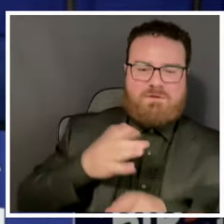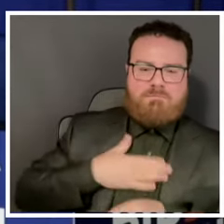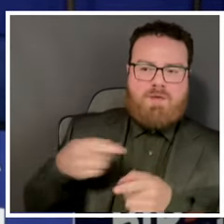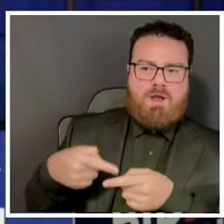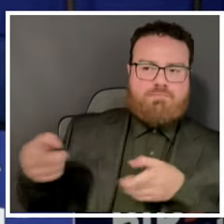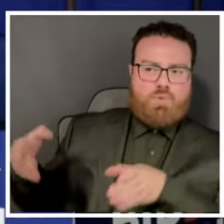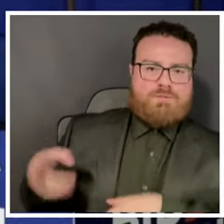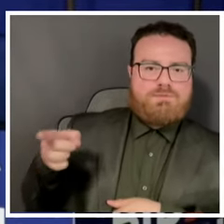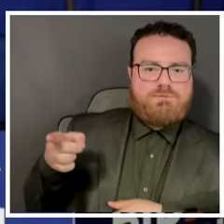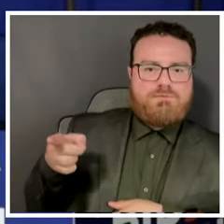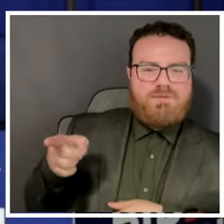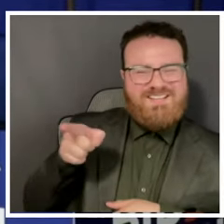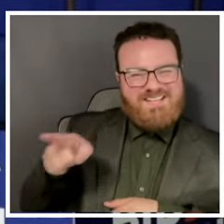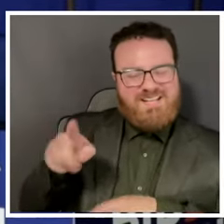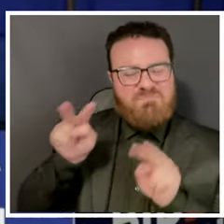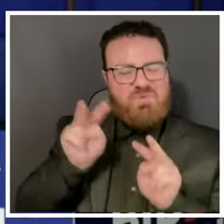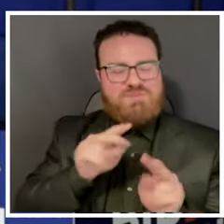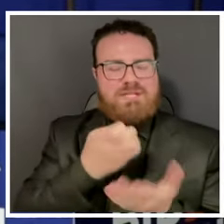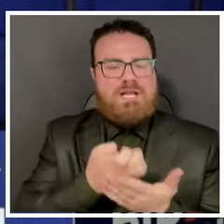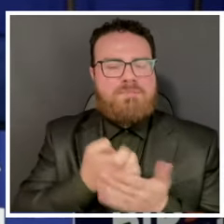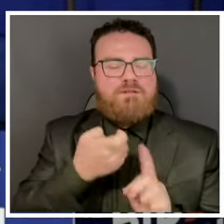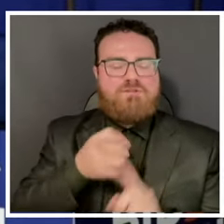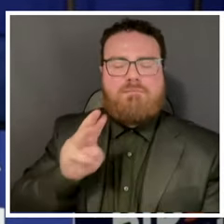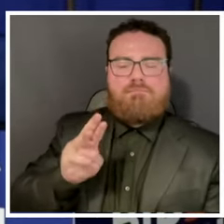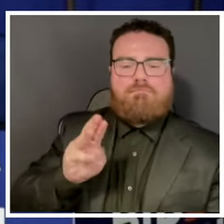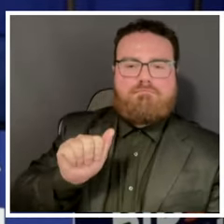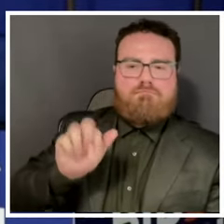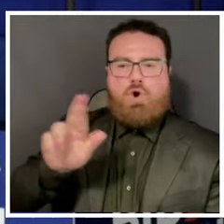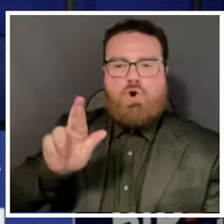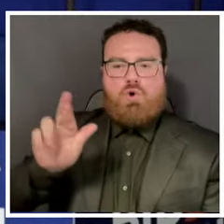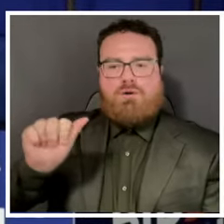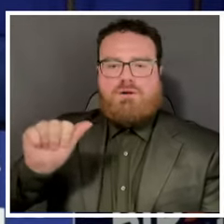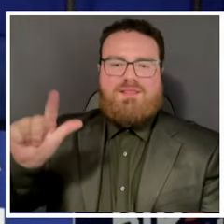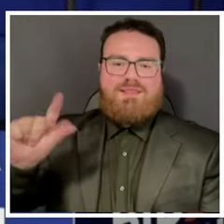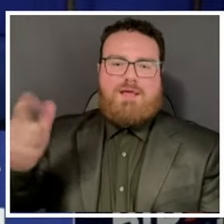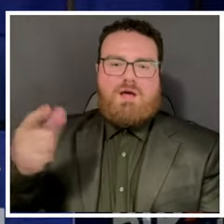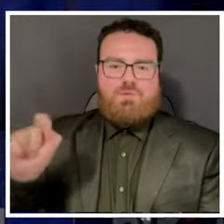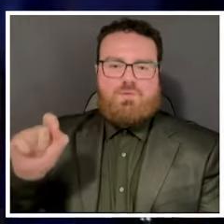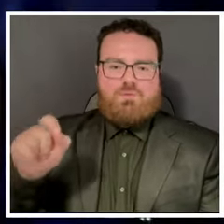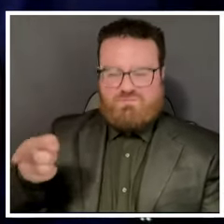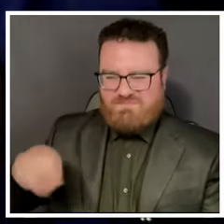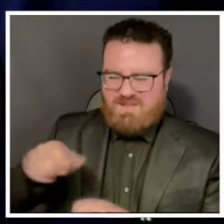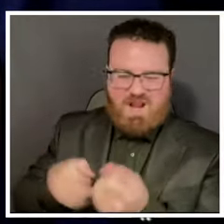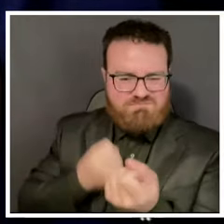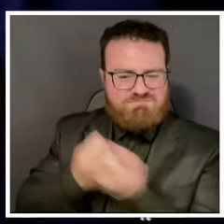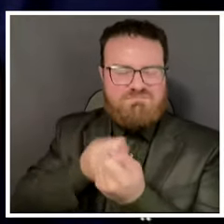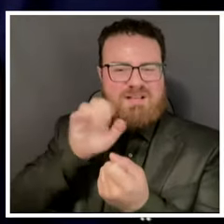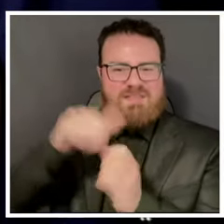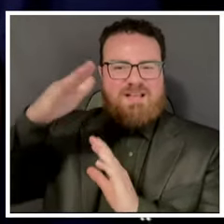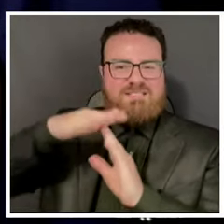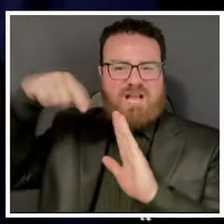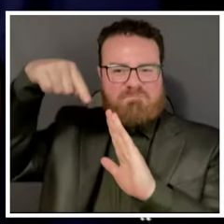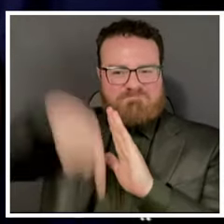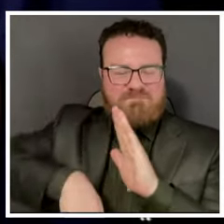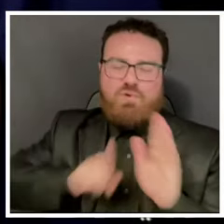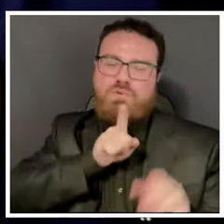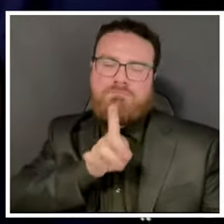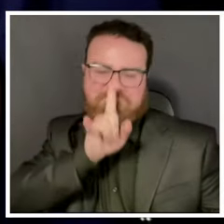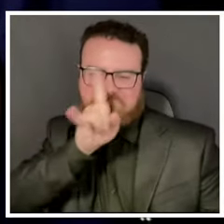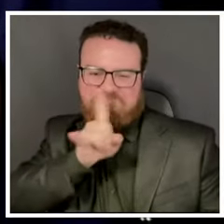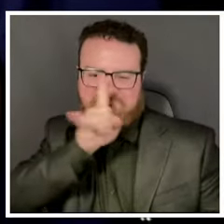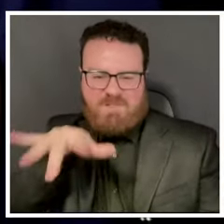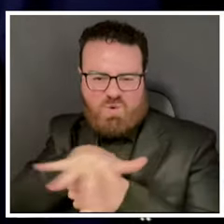from Mar-a-Lago, where he and his rich friends embraced the failed trickle-down policies that have failed working families for more than 40